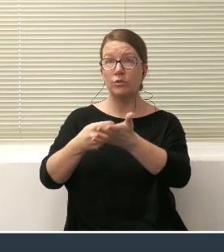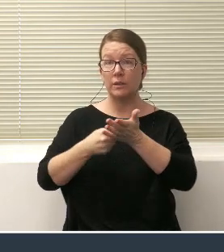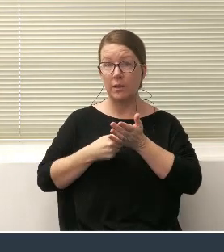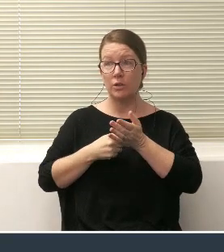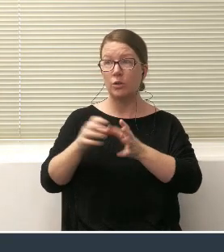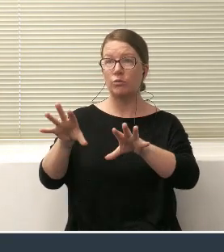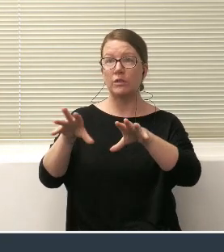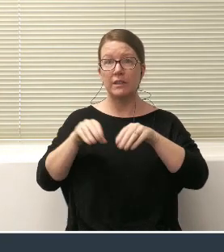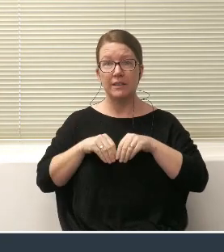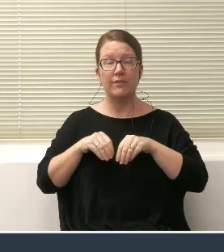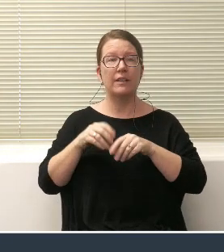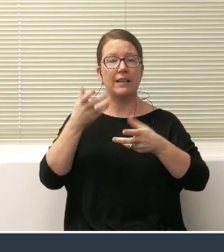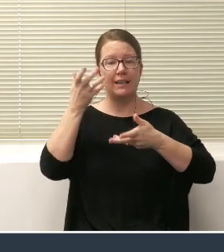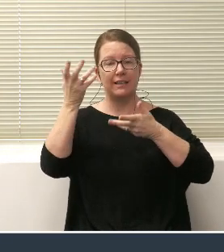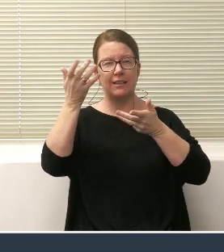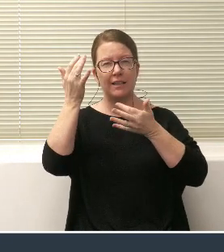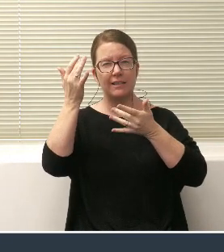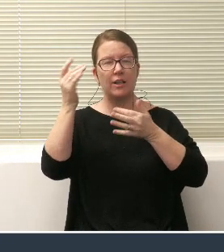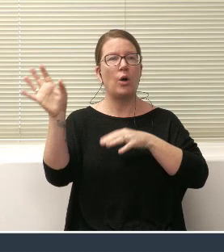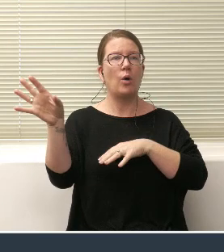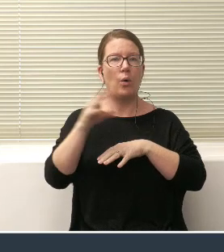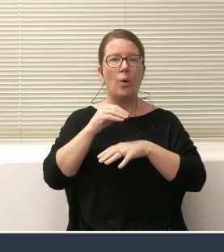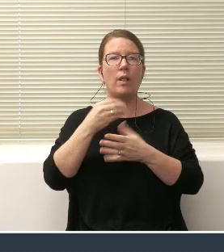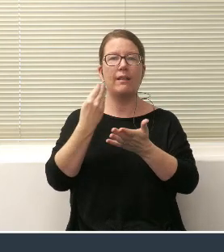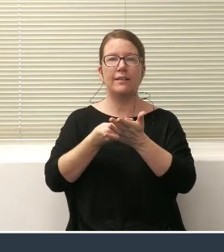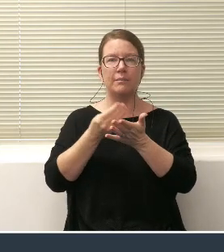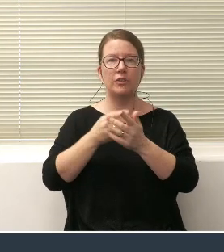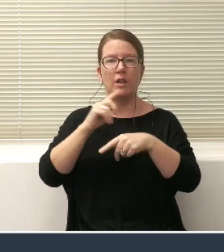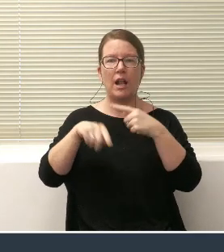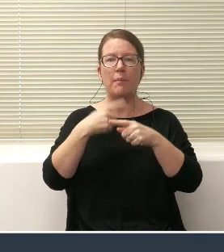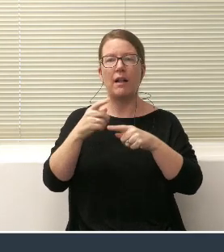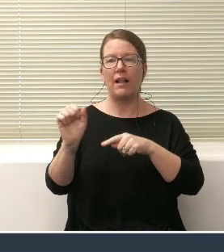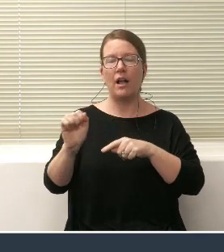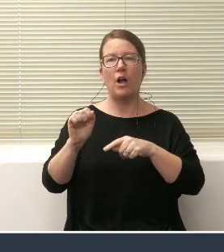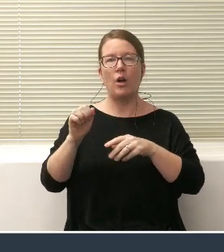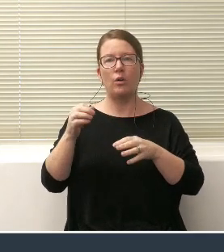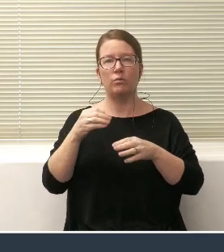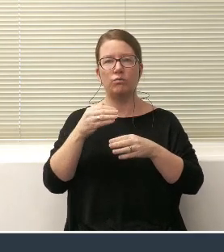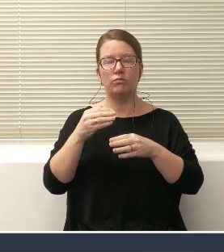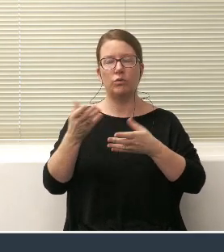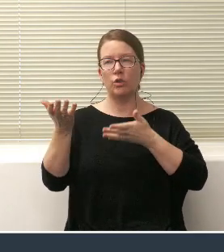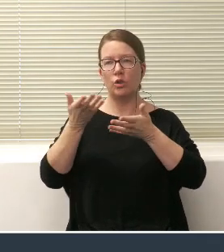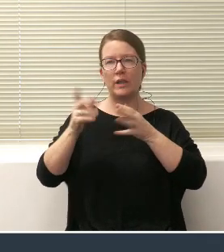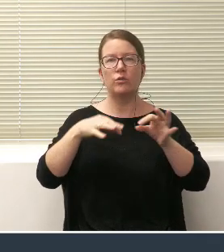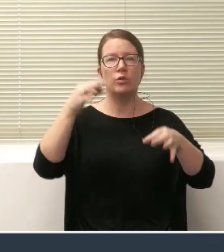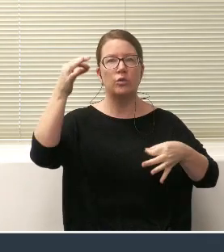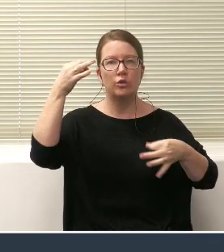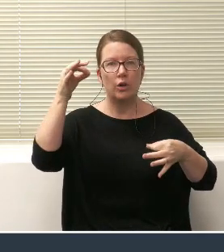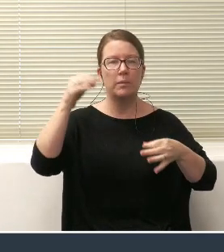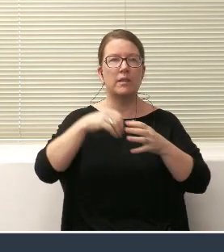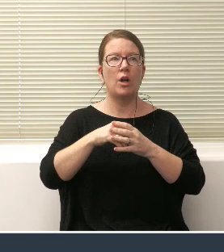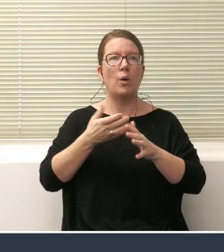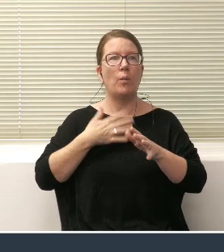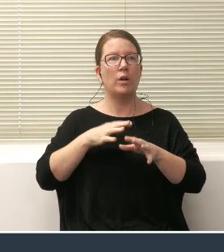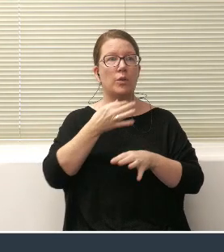and consider all submissions made on the 3-year plan 2024-27 consultation document. So I am actually just going to ask for a mover